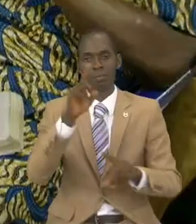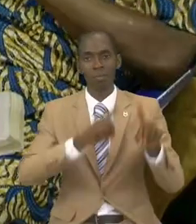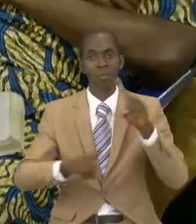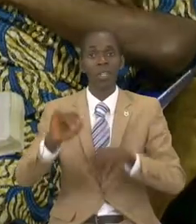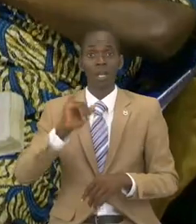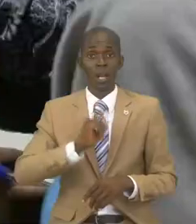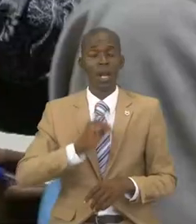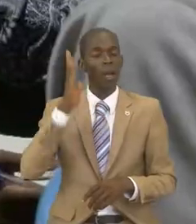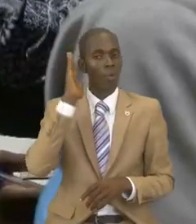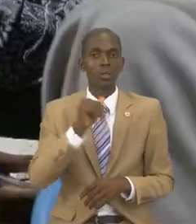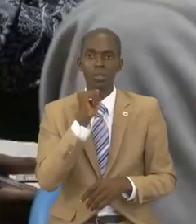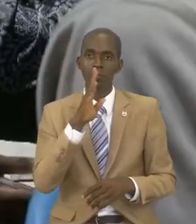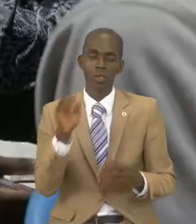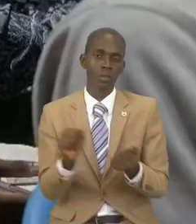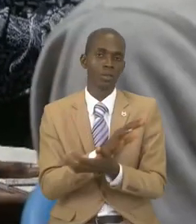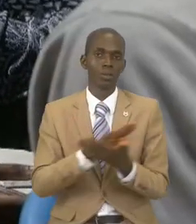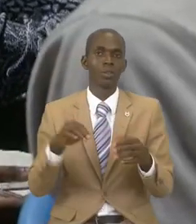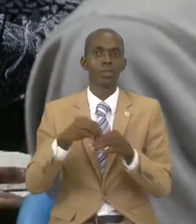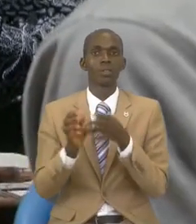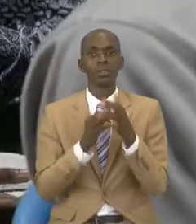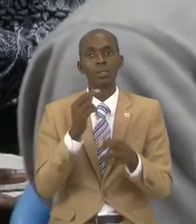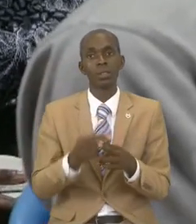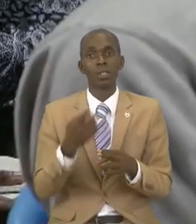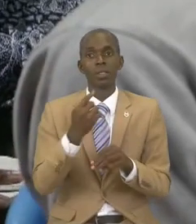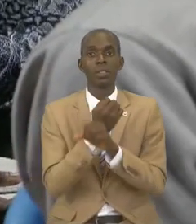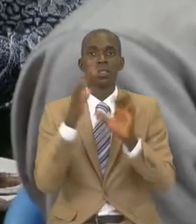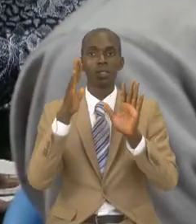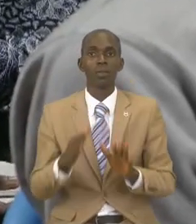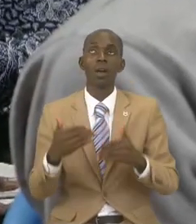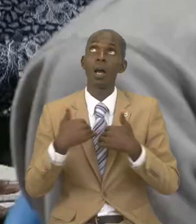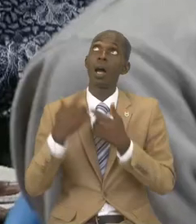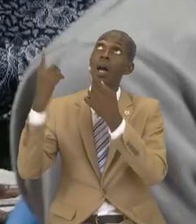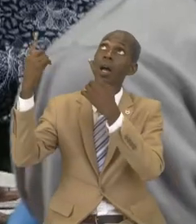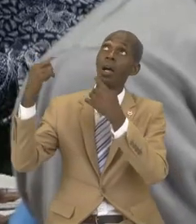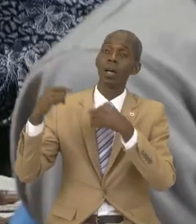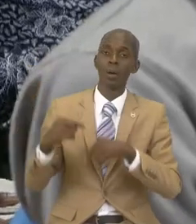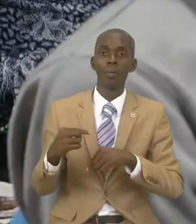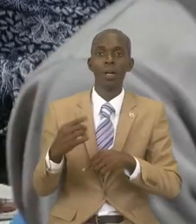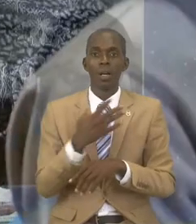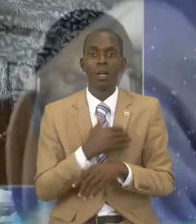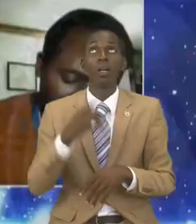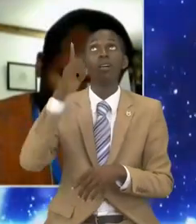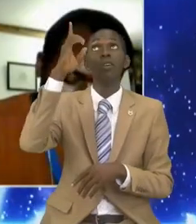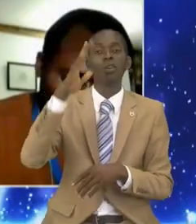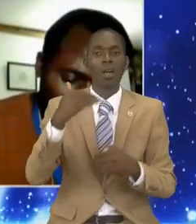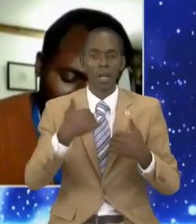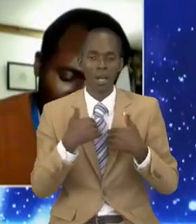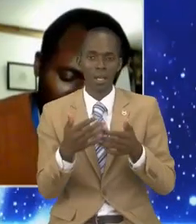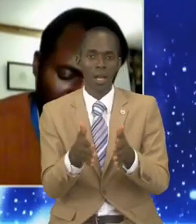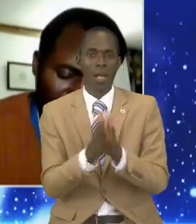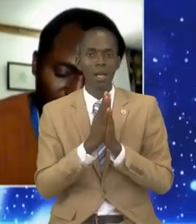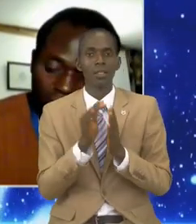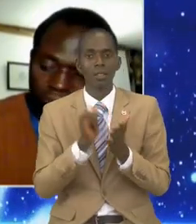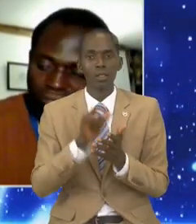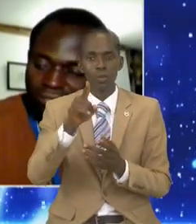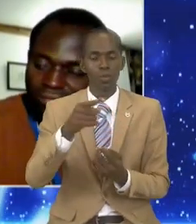not perish. The Savior has come, and God has demanded that you turn